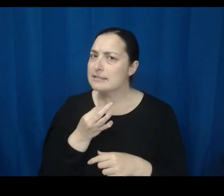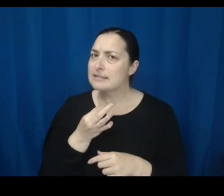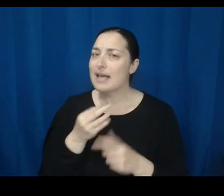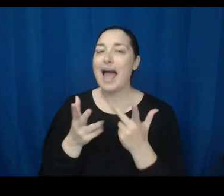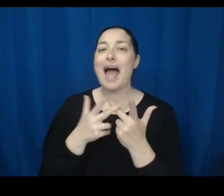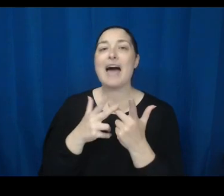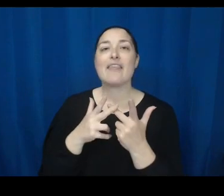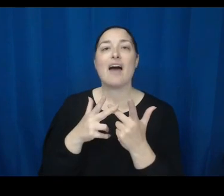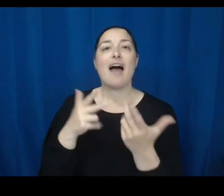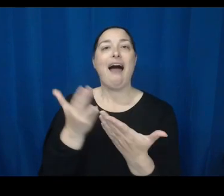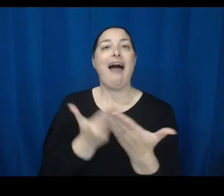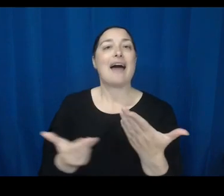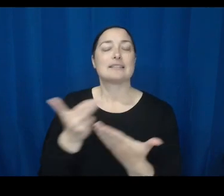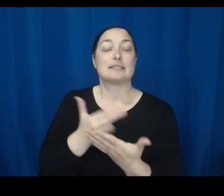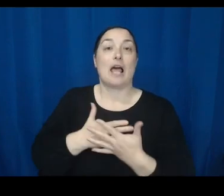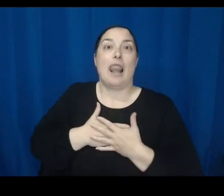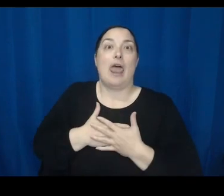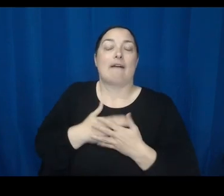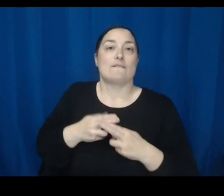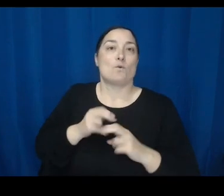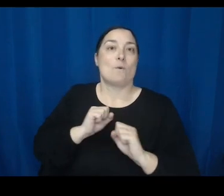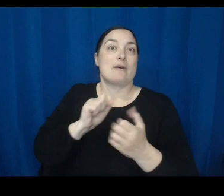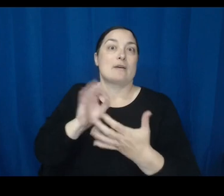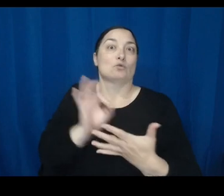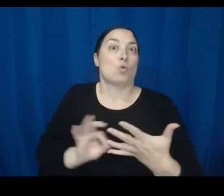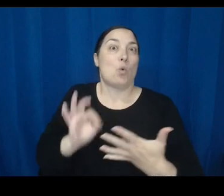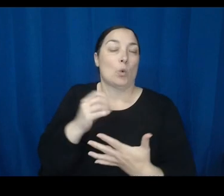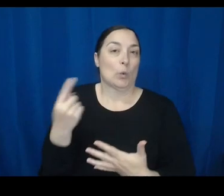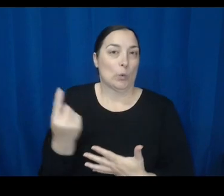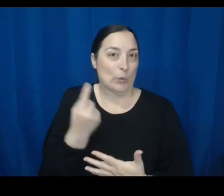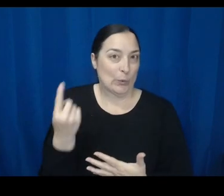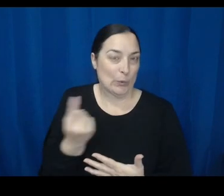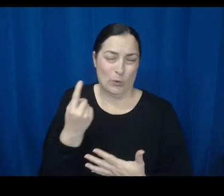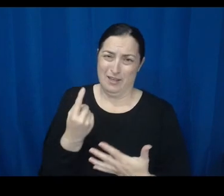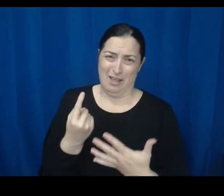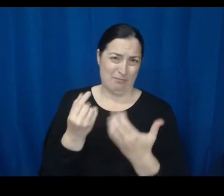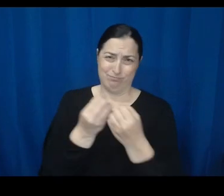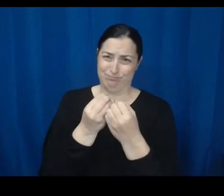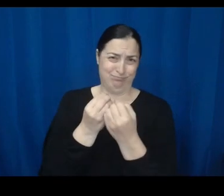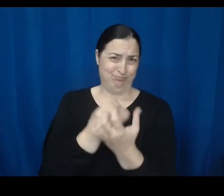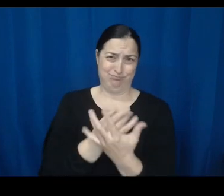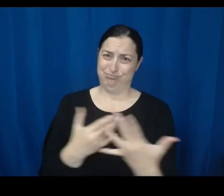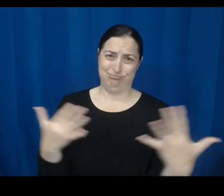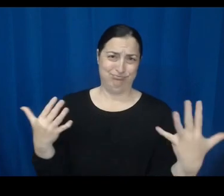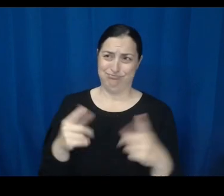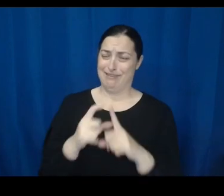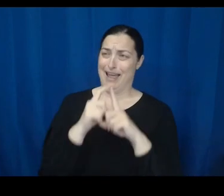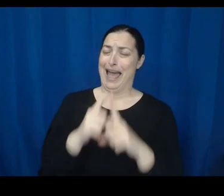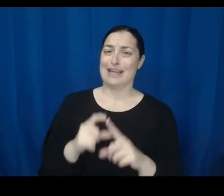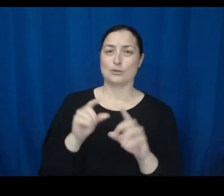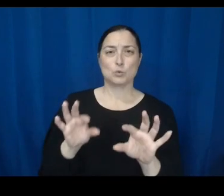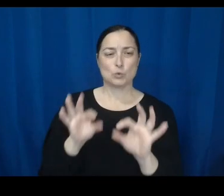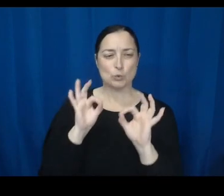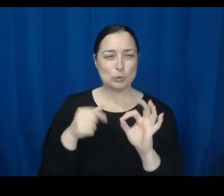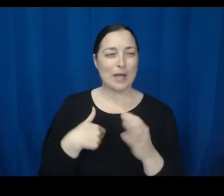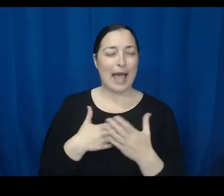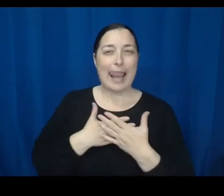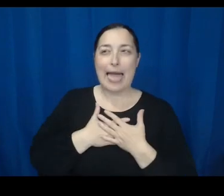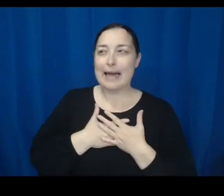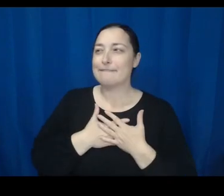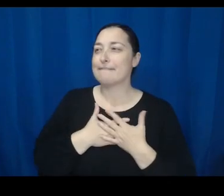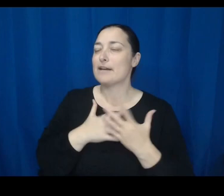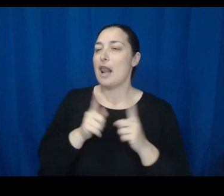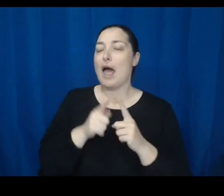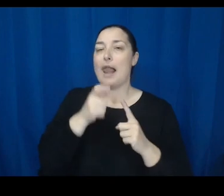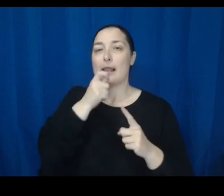are known for their drawings? I think there's so many, it's very hard to choose, but I love the ones that kind of push the boundaries,